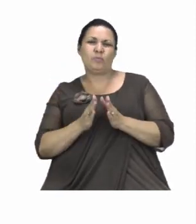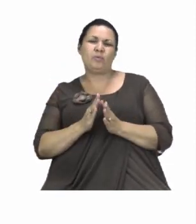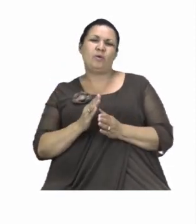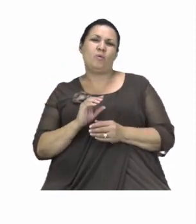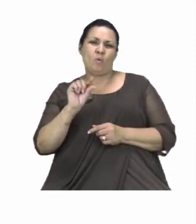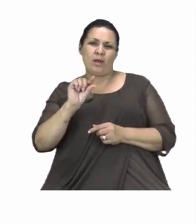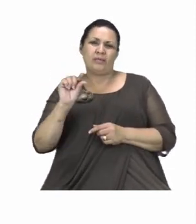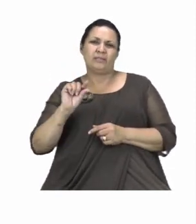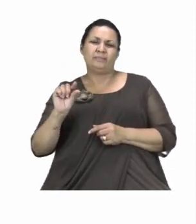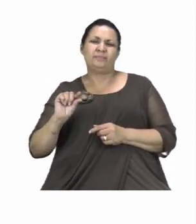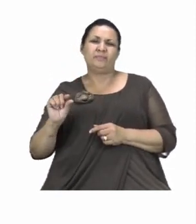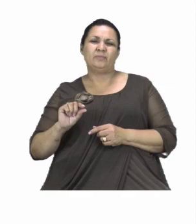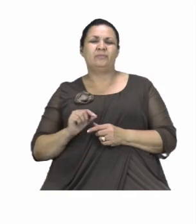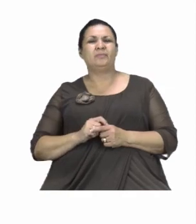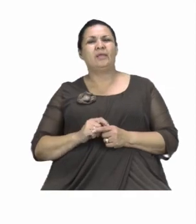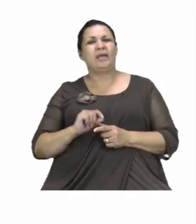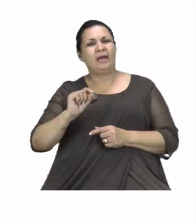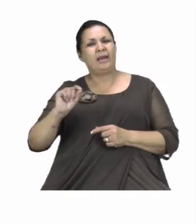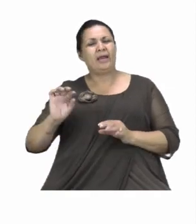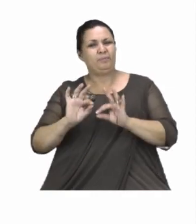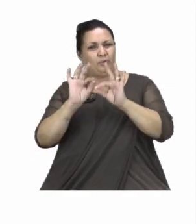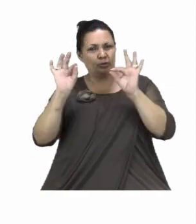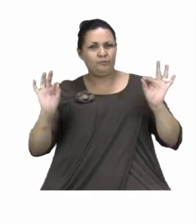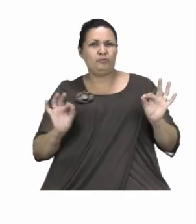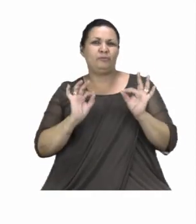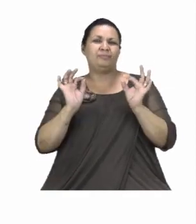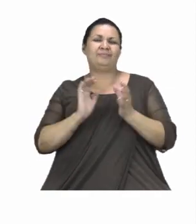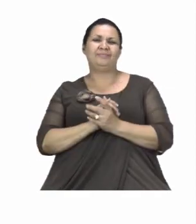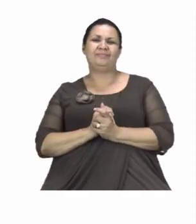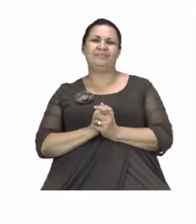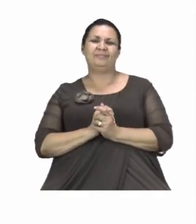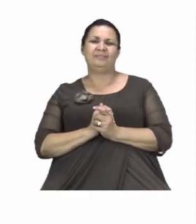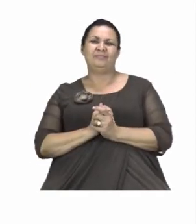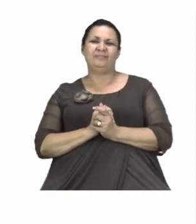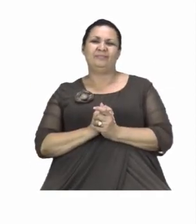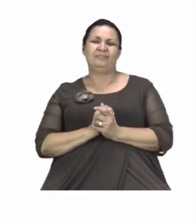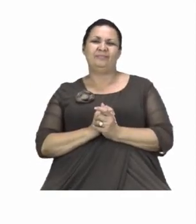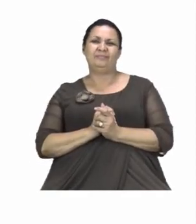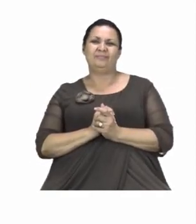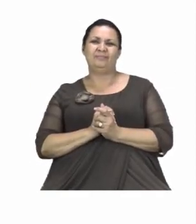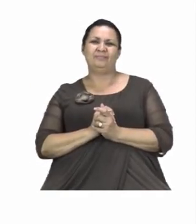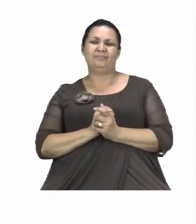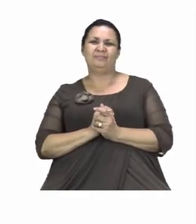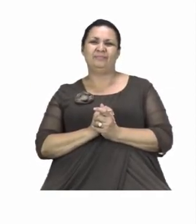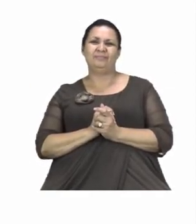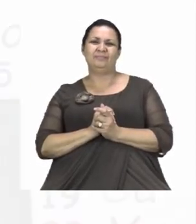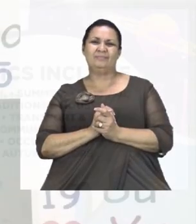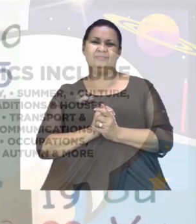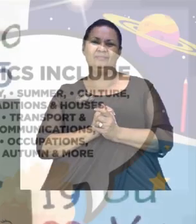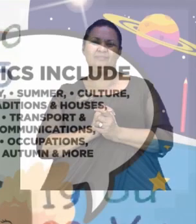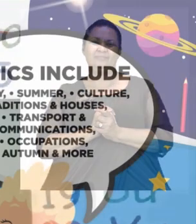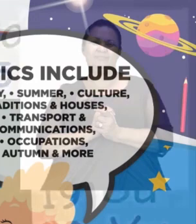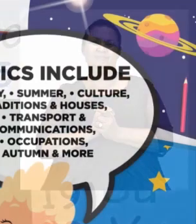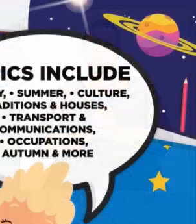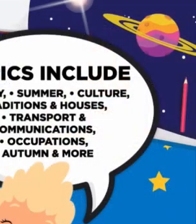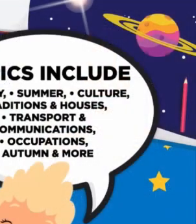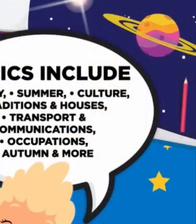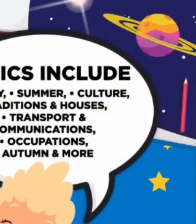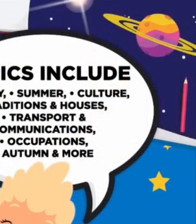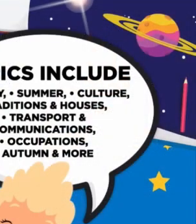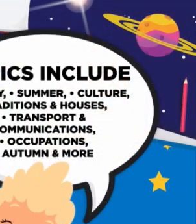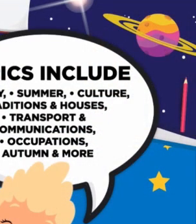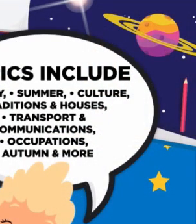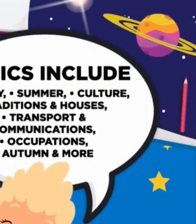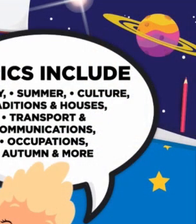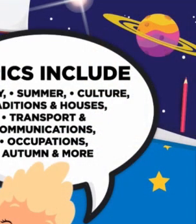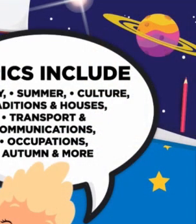write clearly. I will see you just now after our short advert break. Do you have